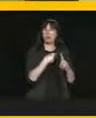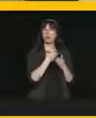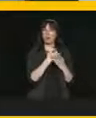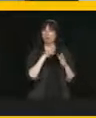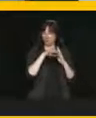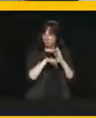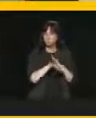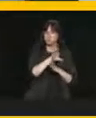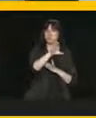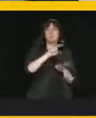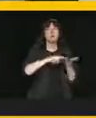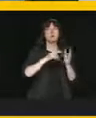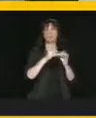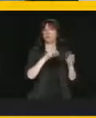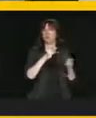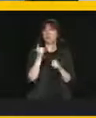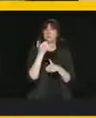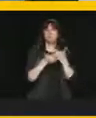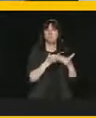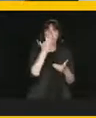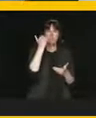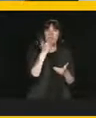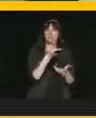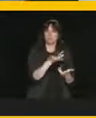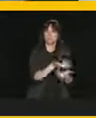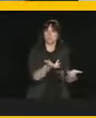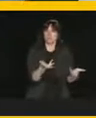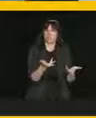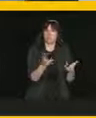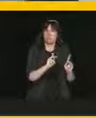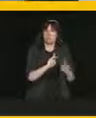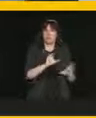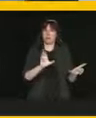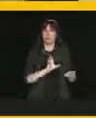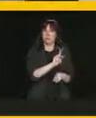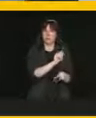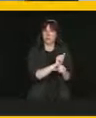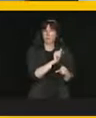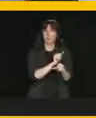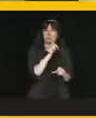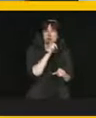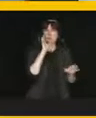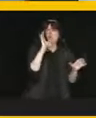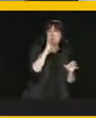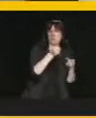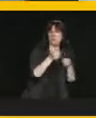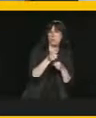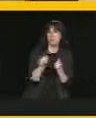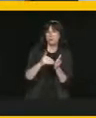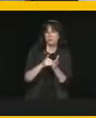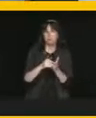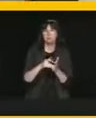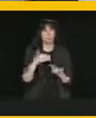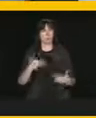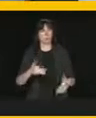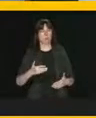quicker because Canadians will have stayed connected to their jobs. We were pleased that over